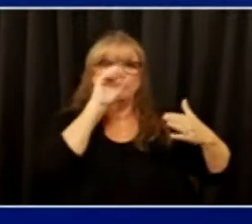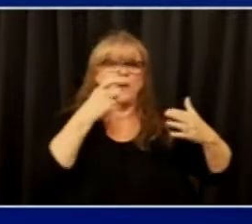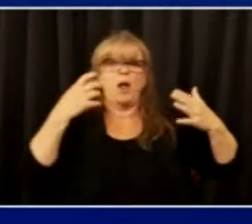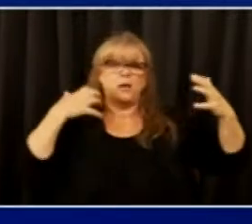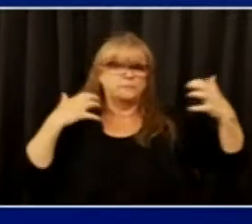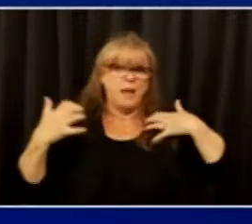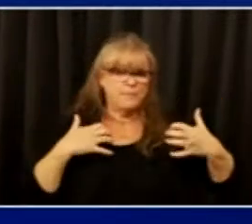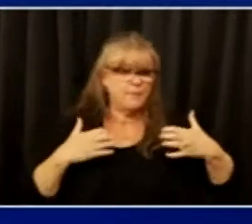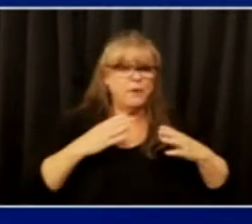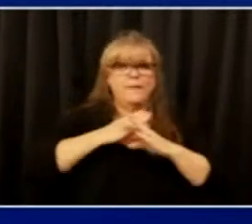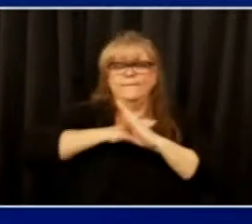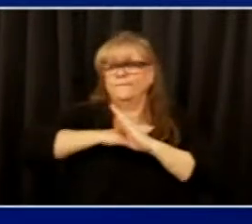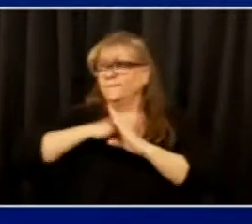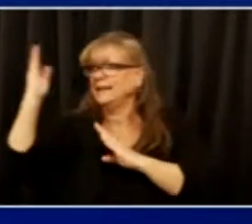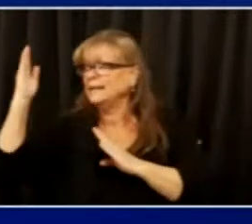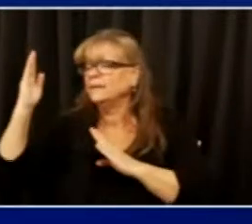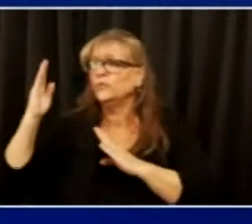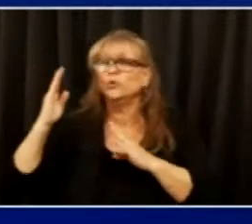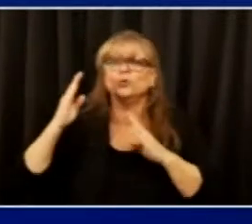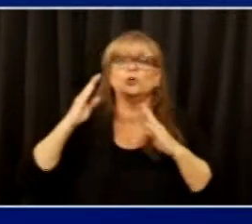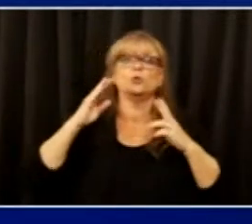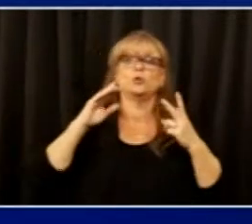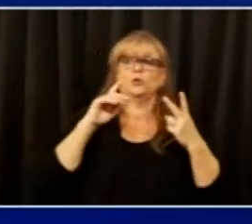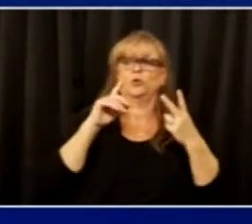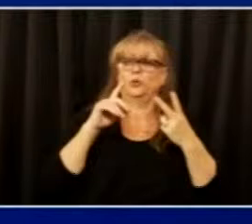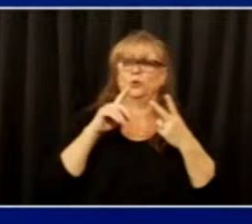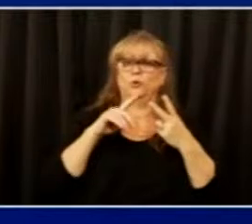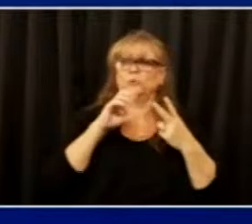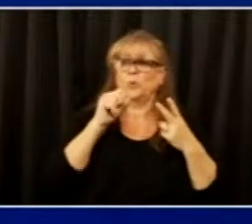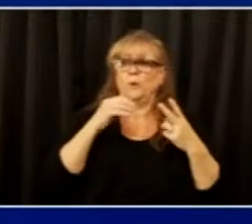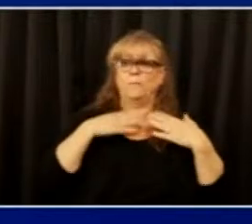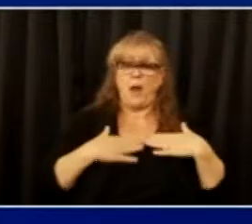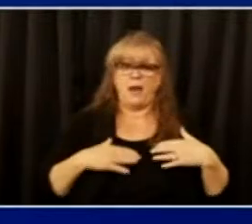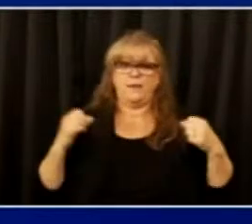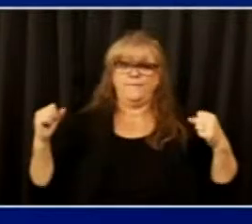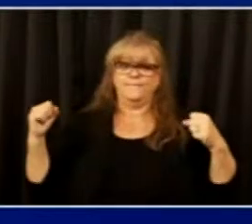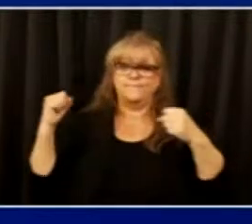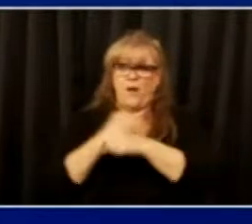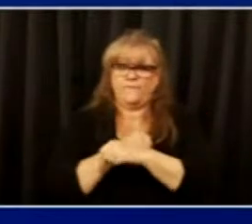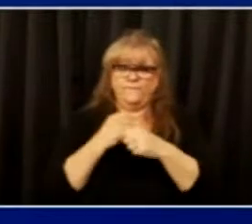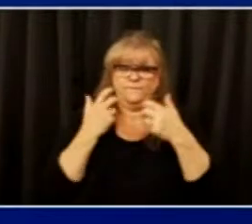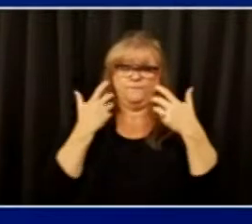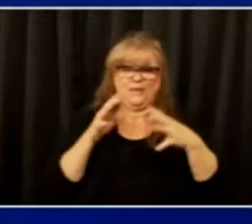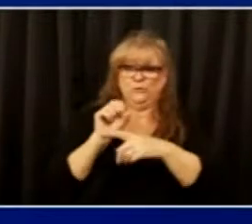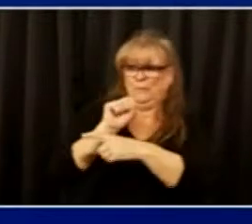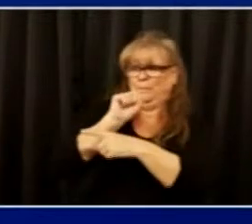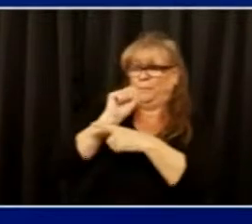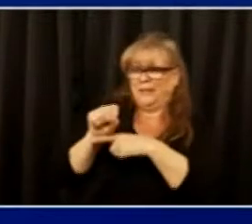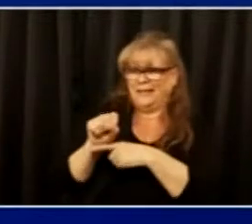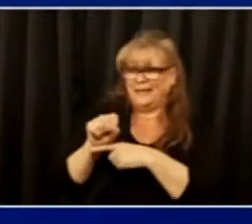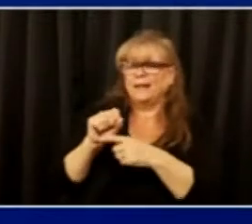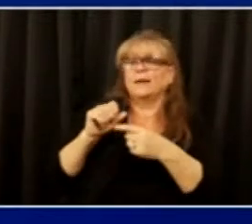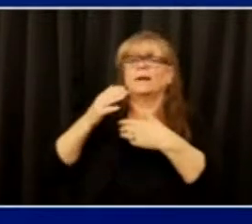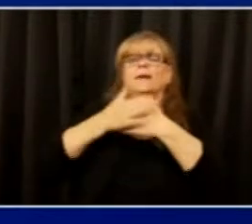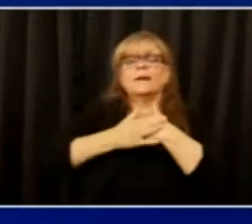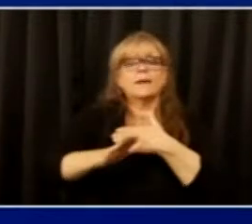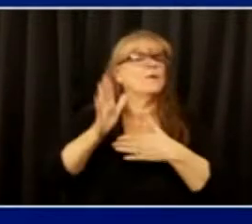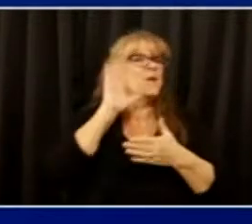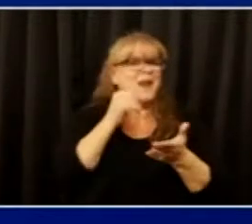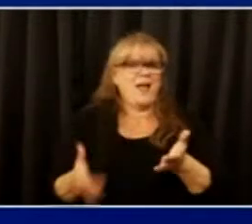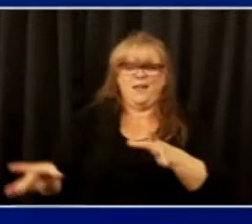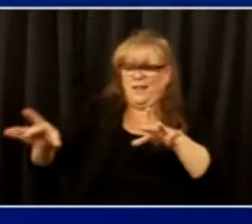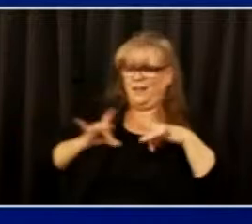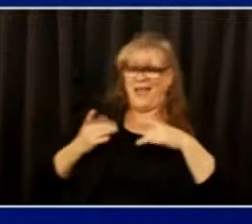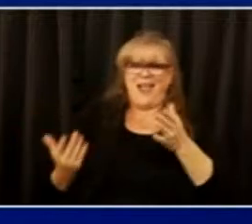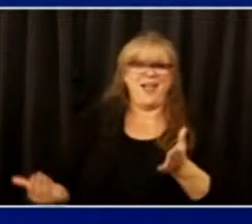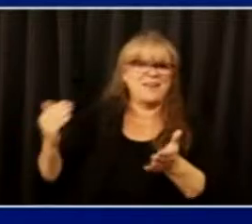that virus and has successfully beaten it down, you're now protected from getting chicken pox again. So your immune system